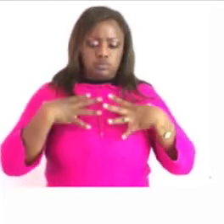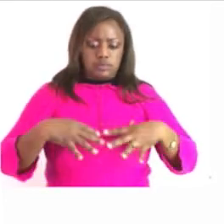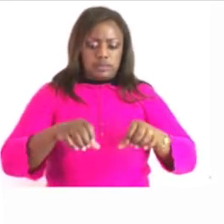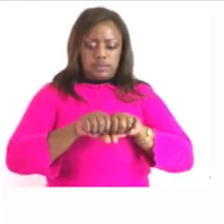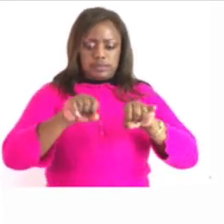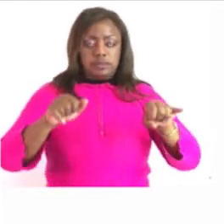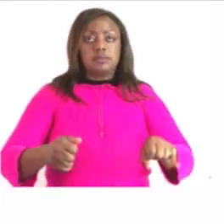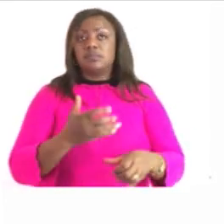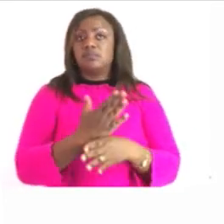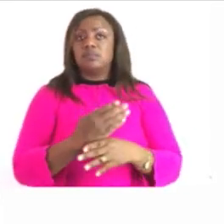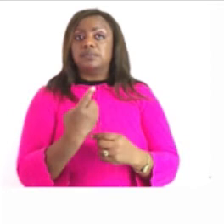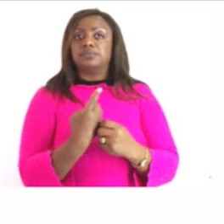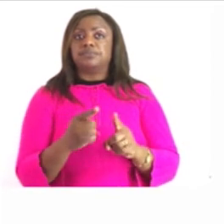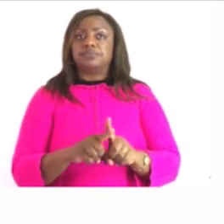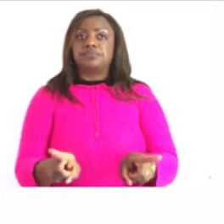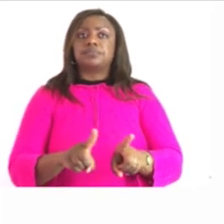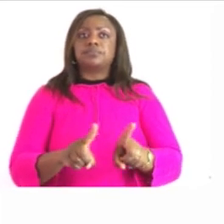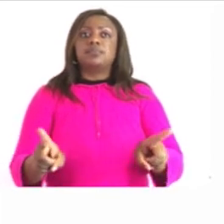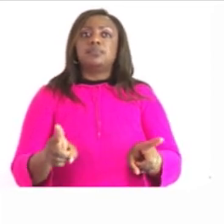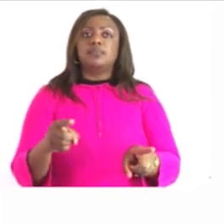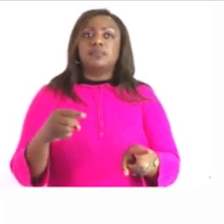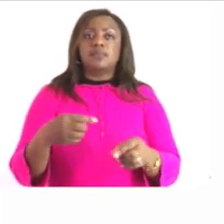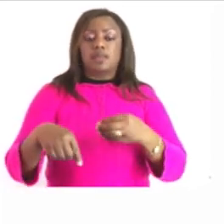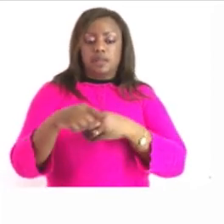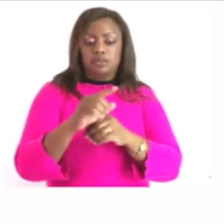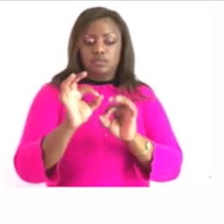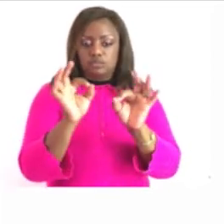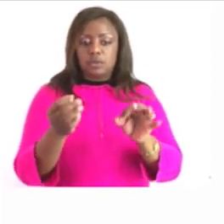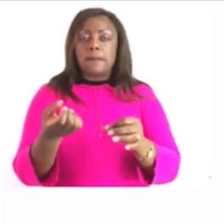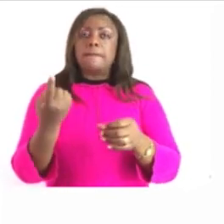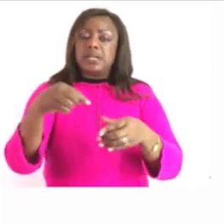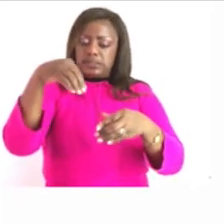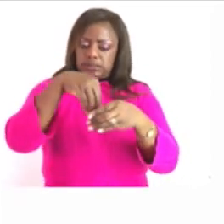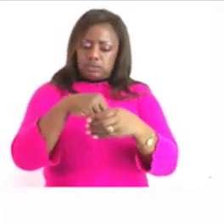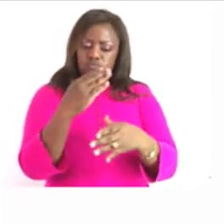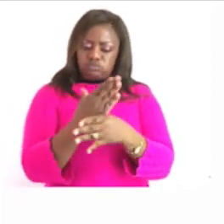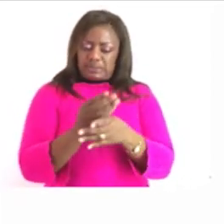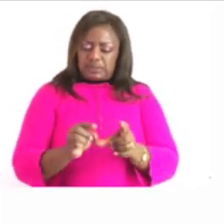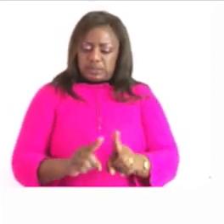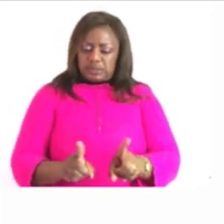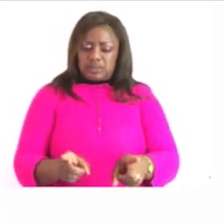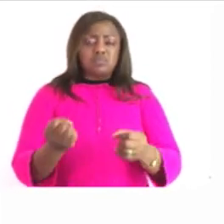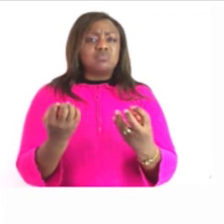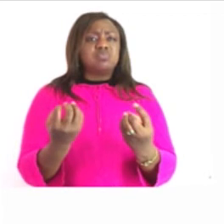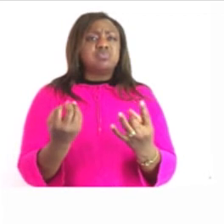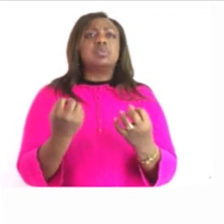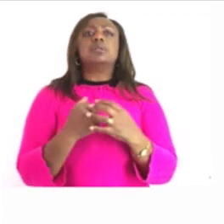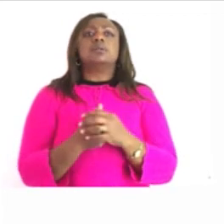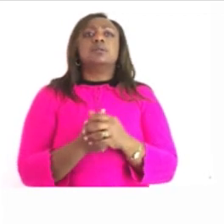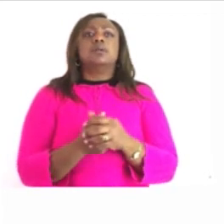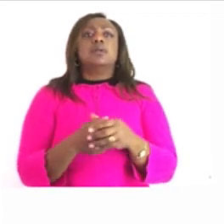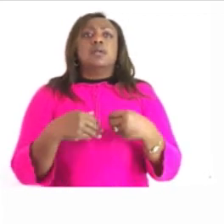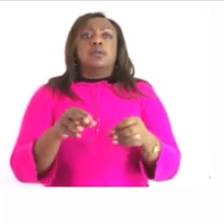decorate us or make us look cute or beautiful, but each part of our body has a specific function that it has to perform on our body. And we are starting